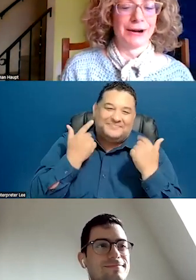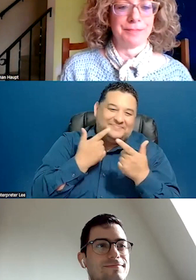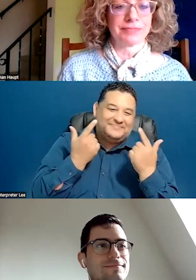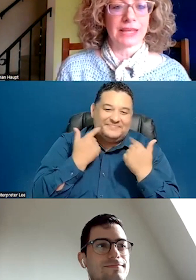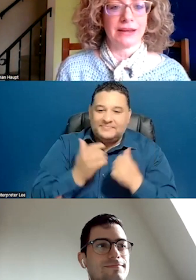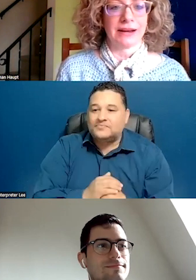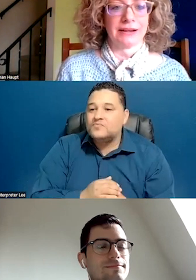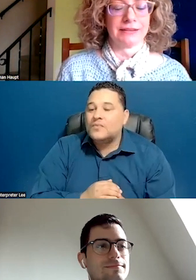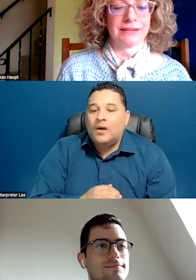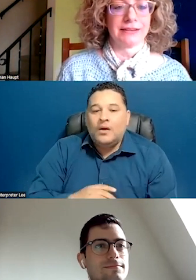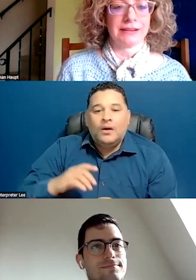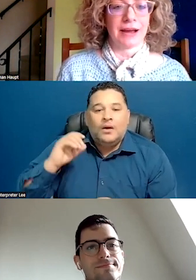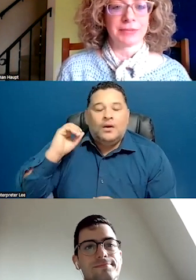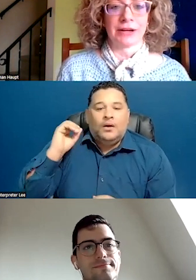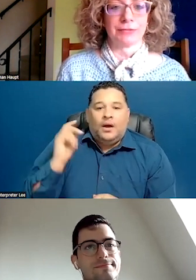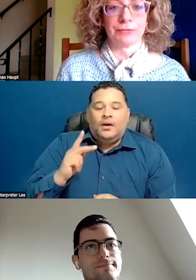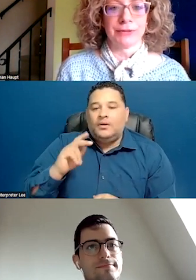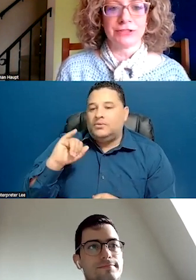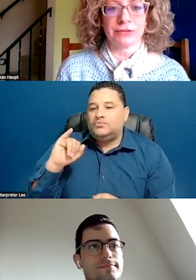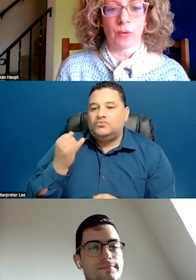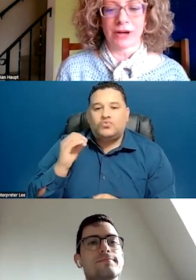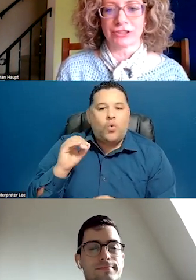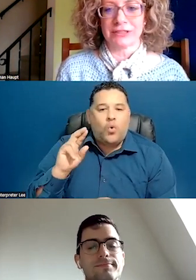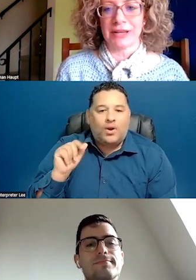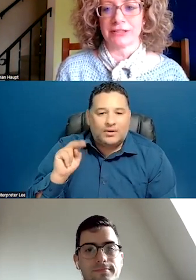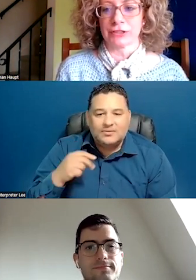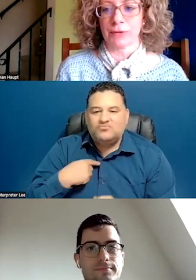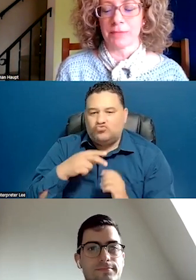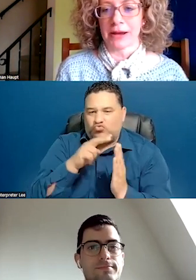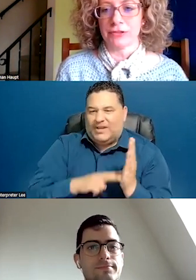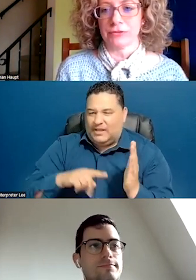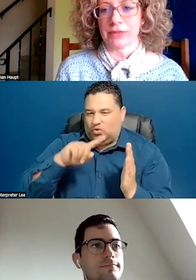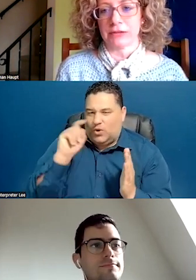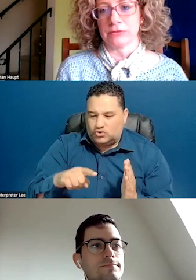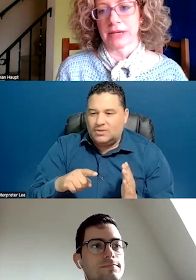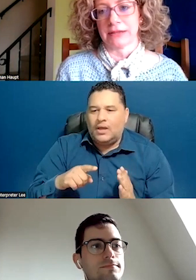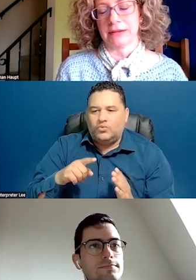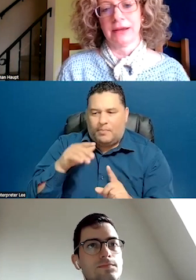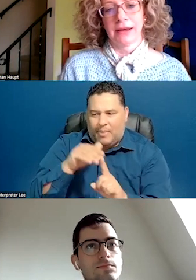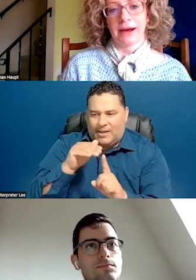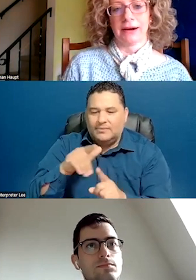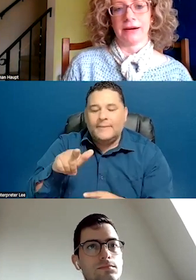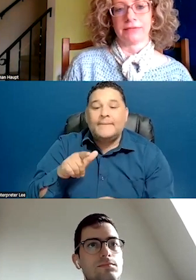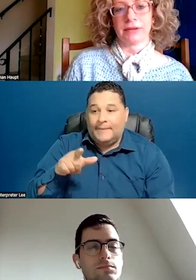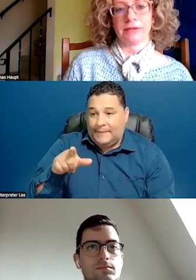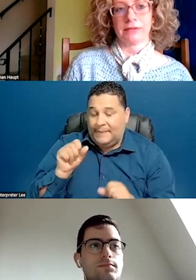Jordan, I'm going to read you the question and just remind you that you can